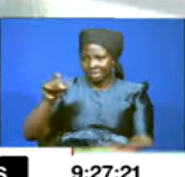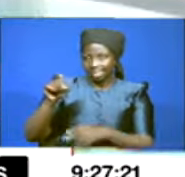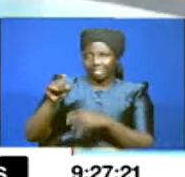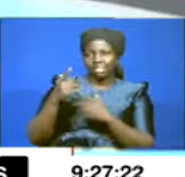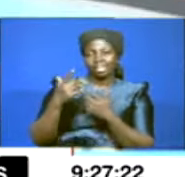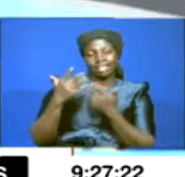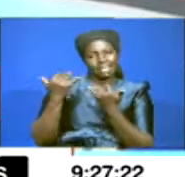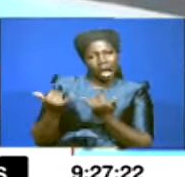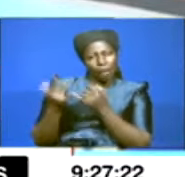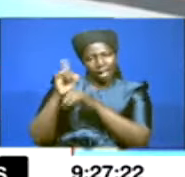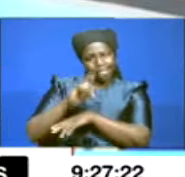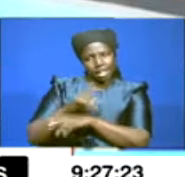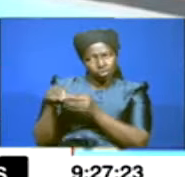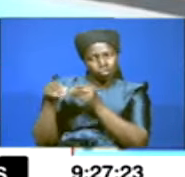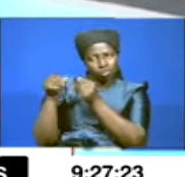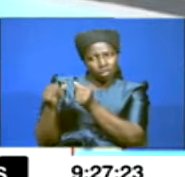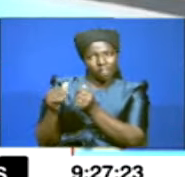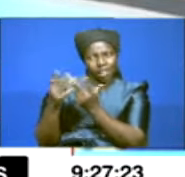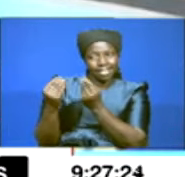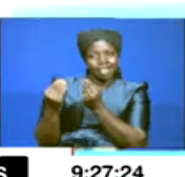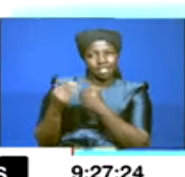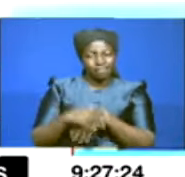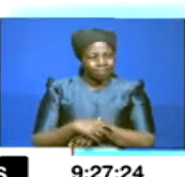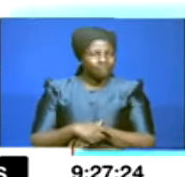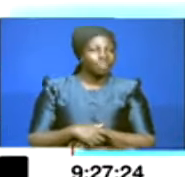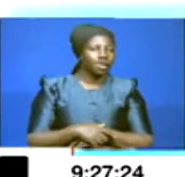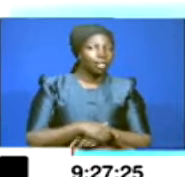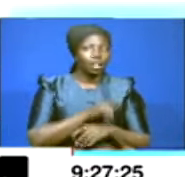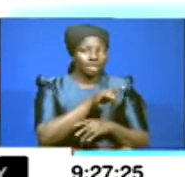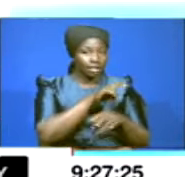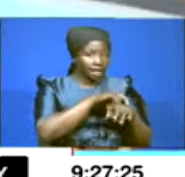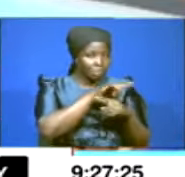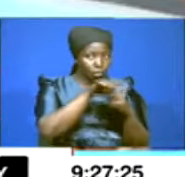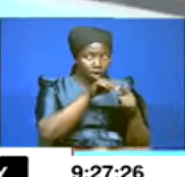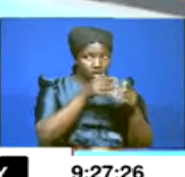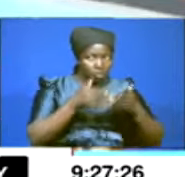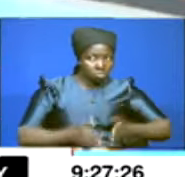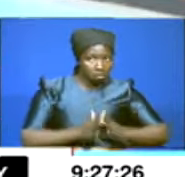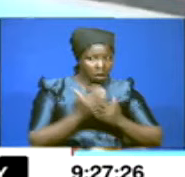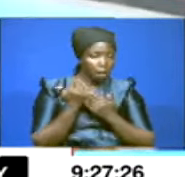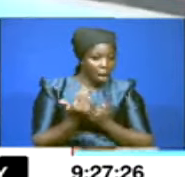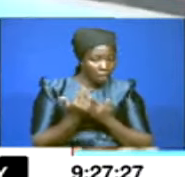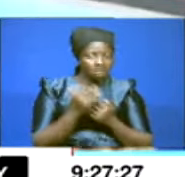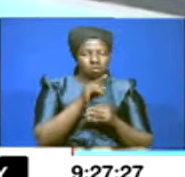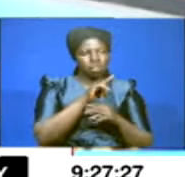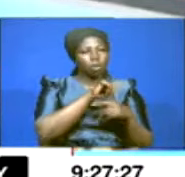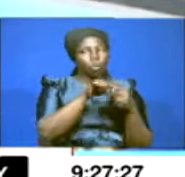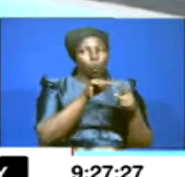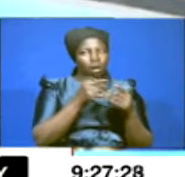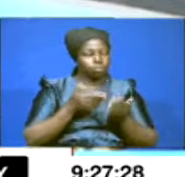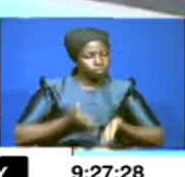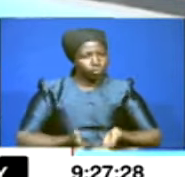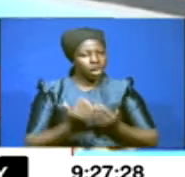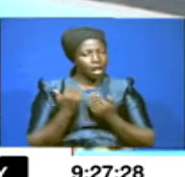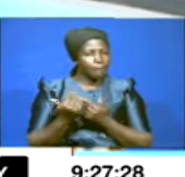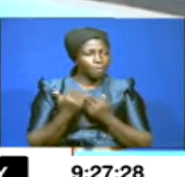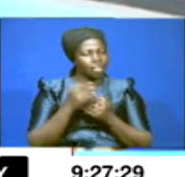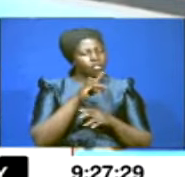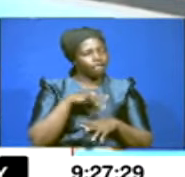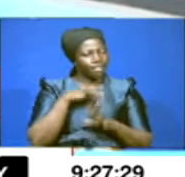treat. Time you were having the baby? That's when I had the baby. Wonderful. How did it feel when you came back in 1998?